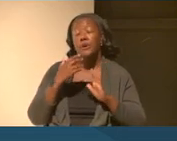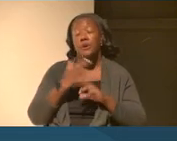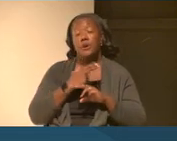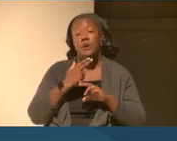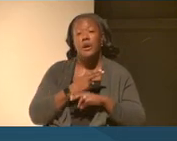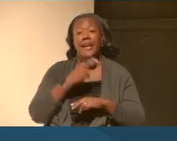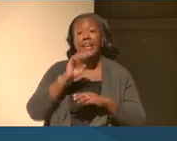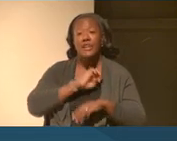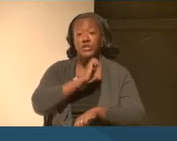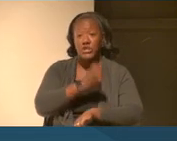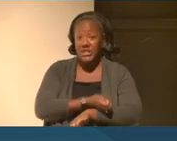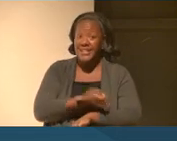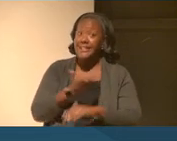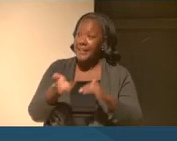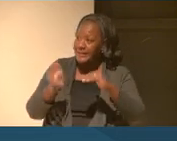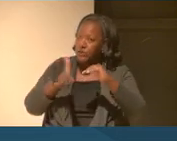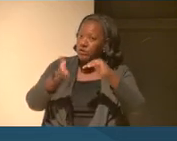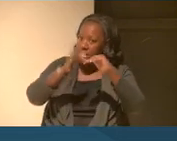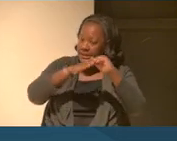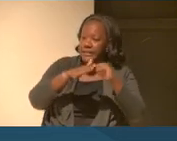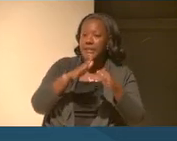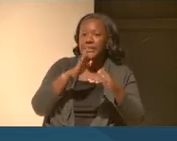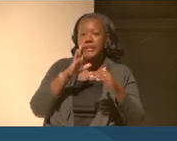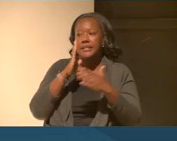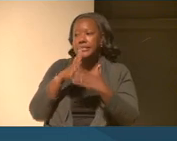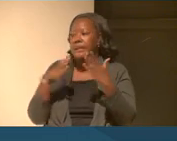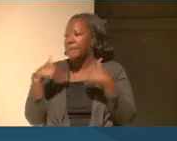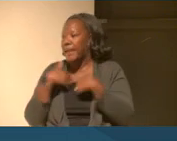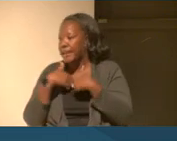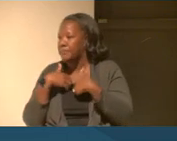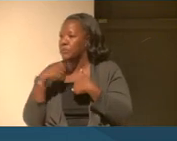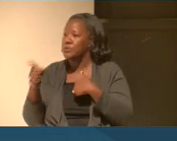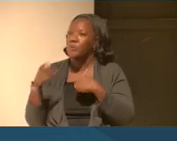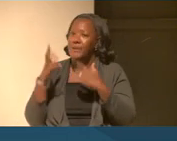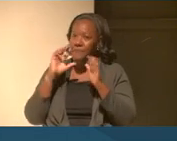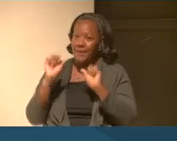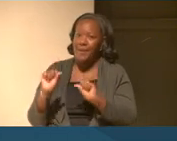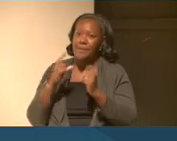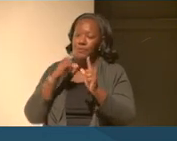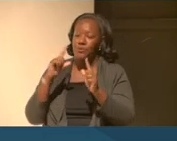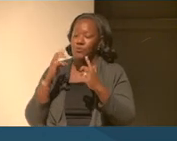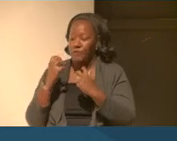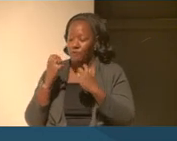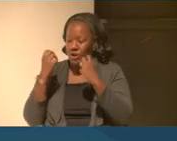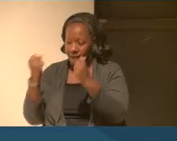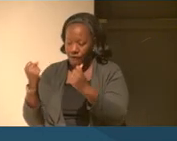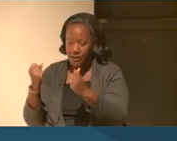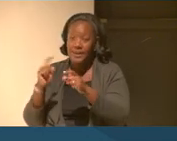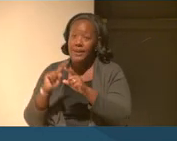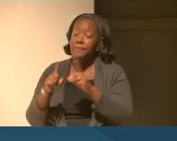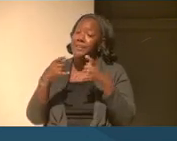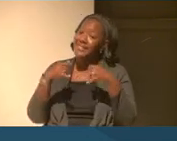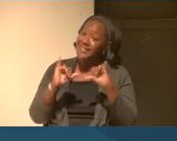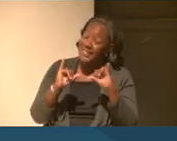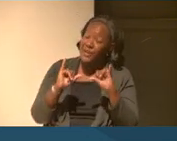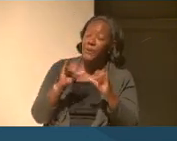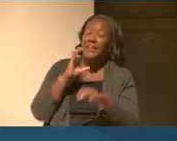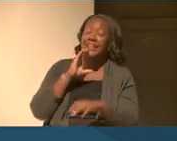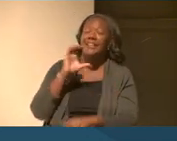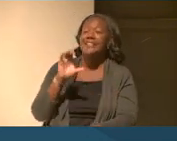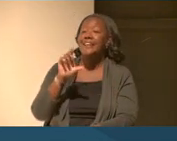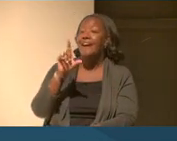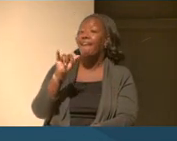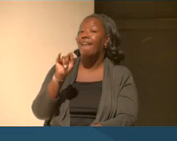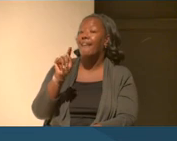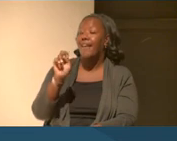rapidly, and there are, you know, certain groups of animals, for example, which have recovered fantastically. But still, we're in the middle of a climate crisis